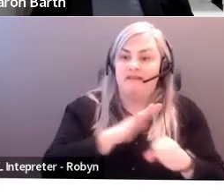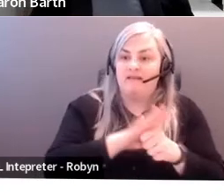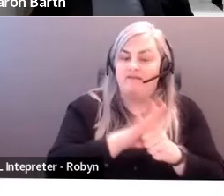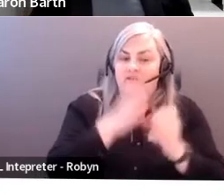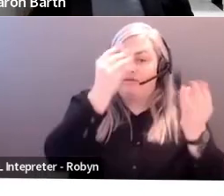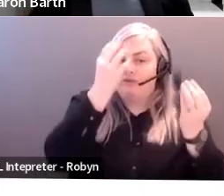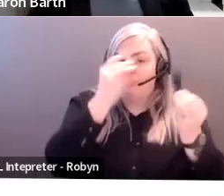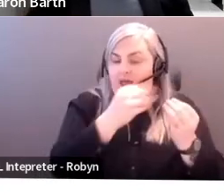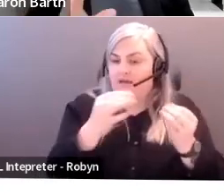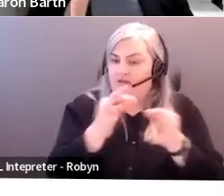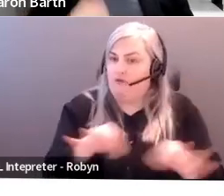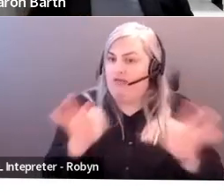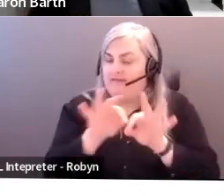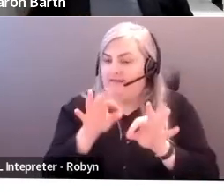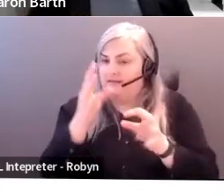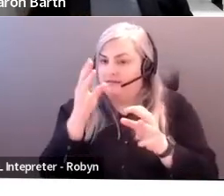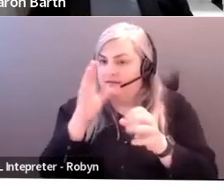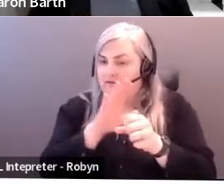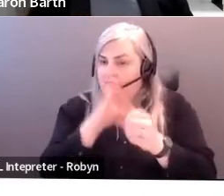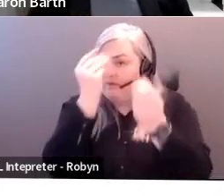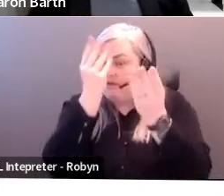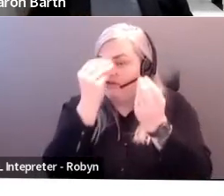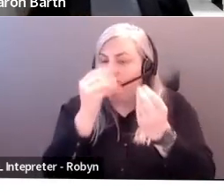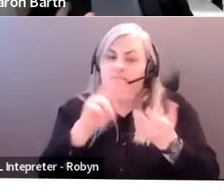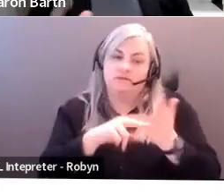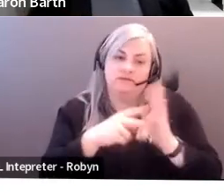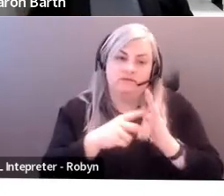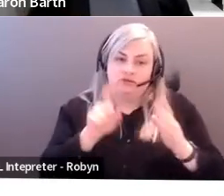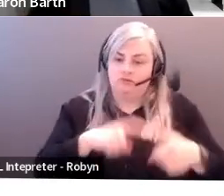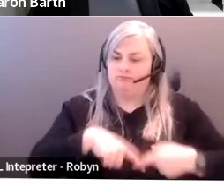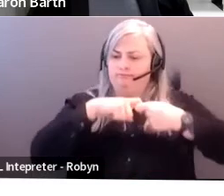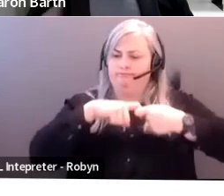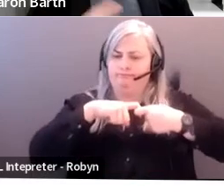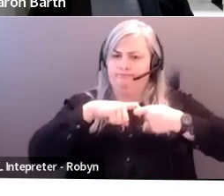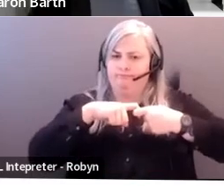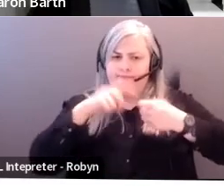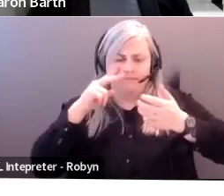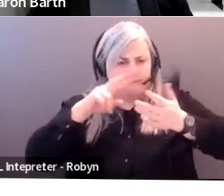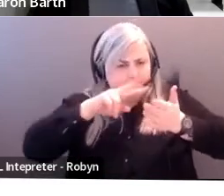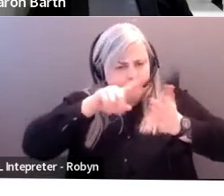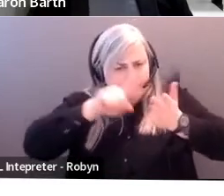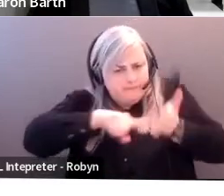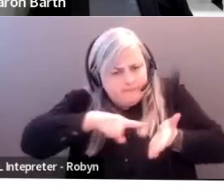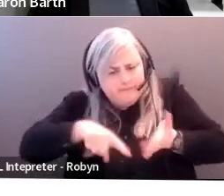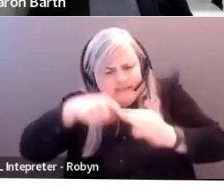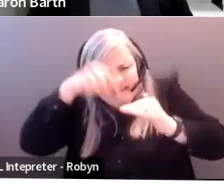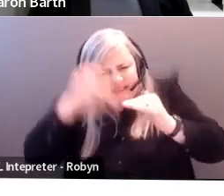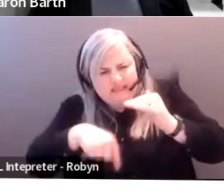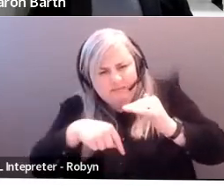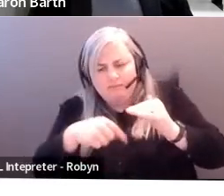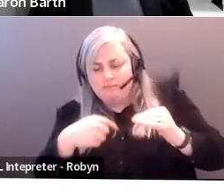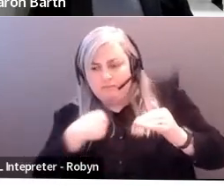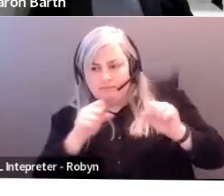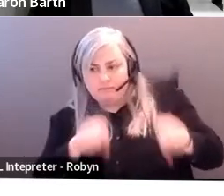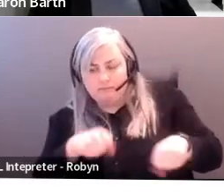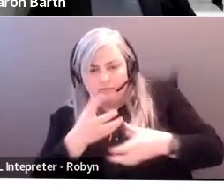things, then that should give you pause. That should force you to look deeper at the question.